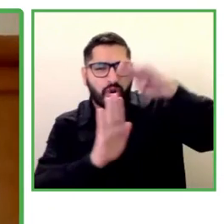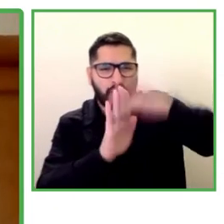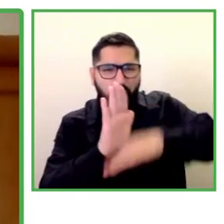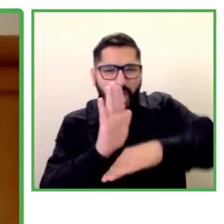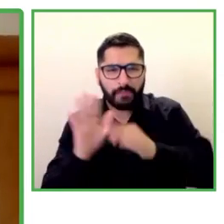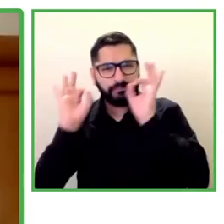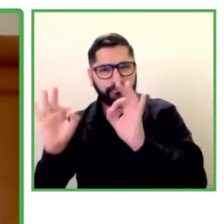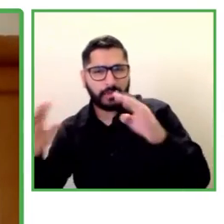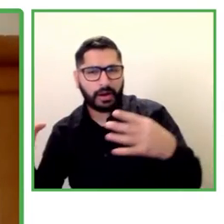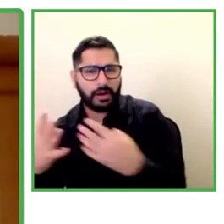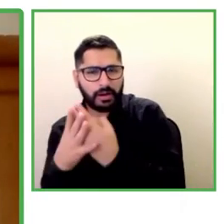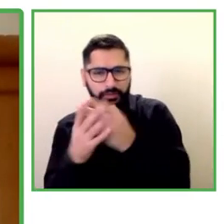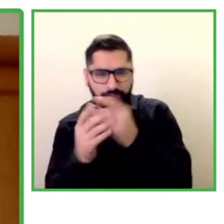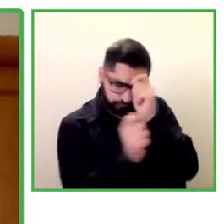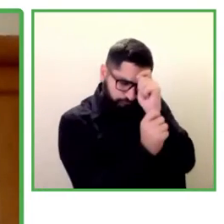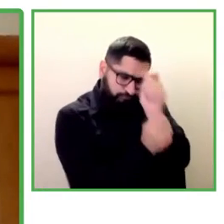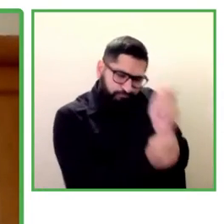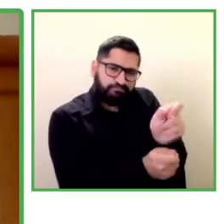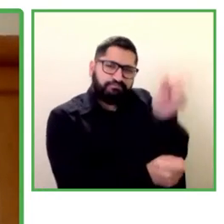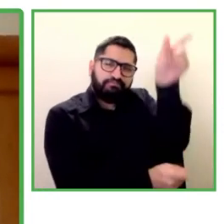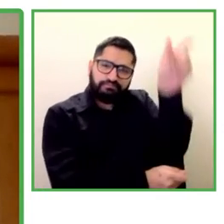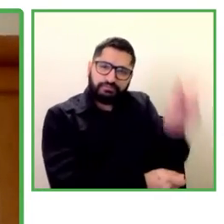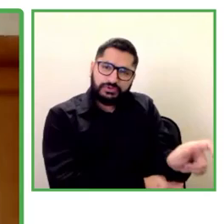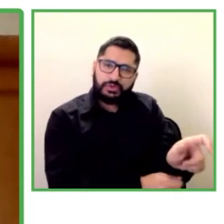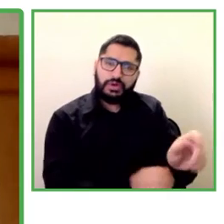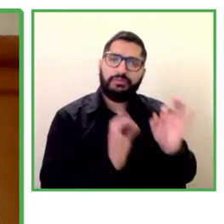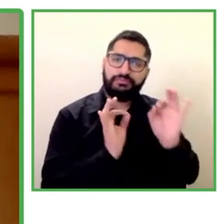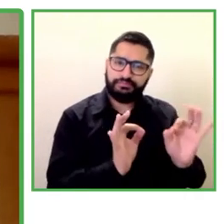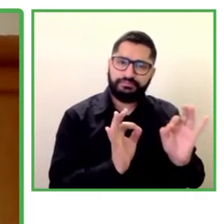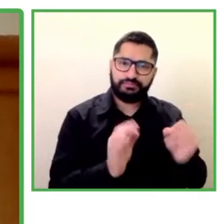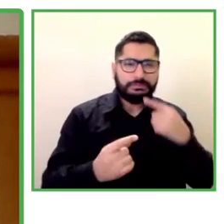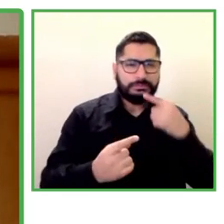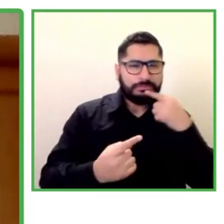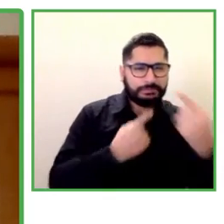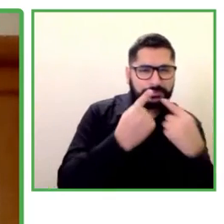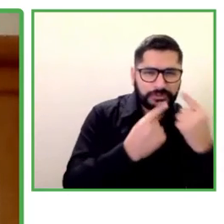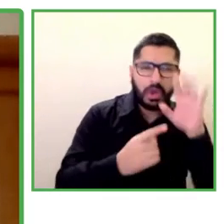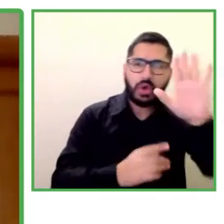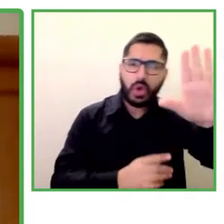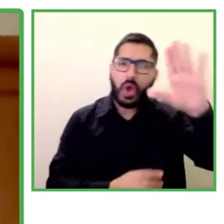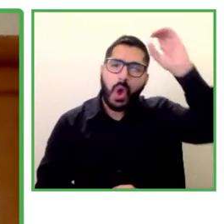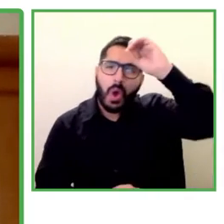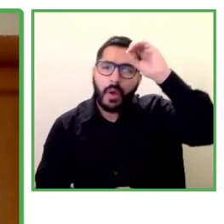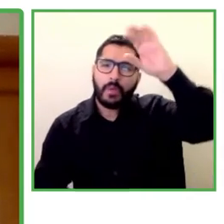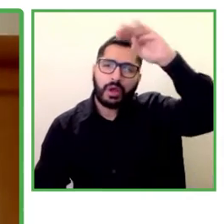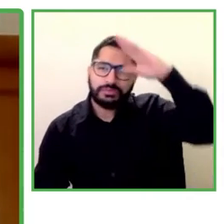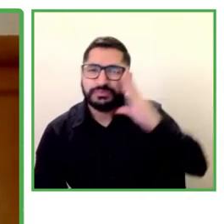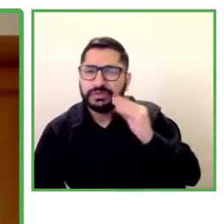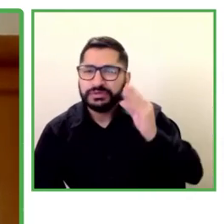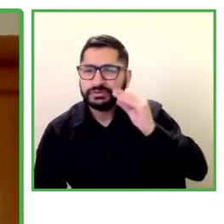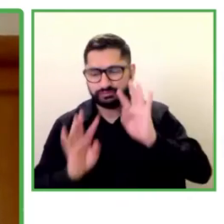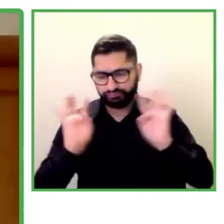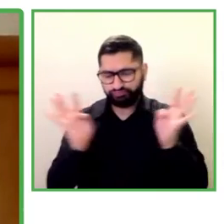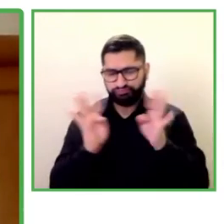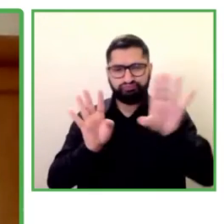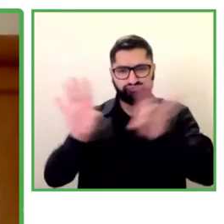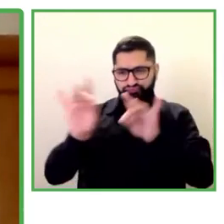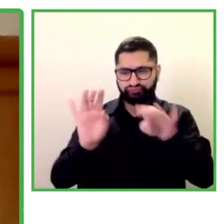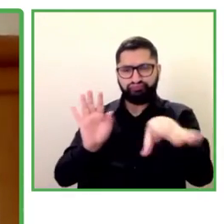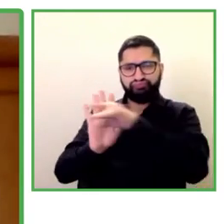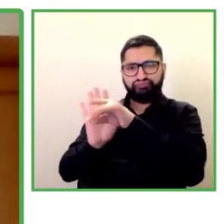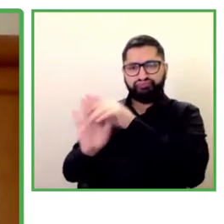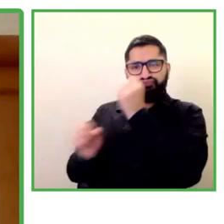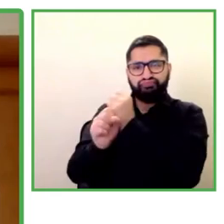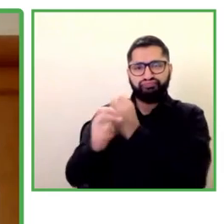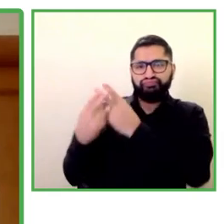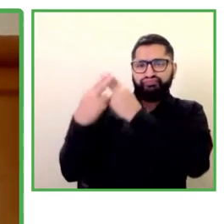be recognized as such. These minimum criteria were gathered by the ILO, as we're going to see later on. But